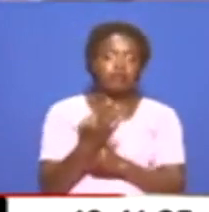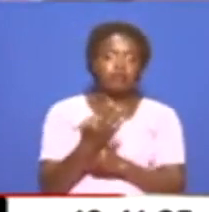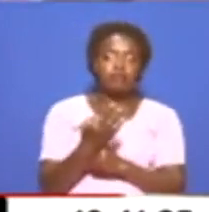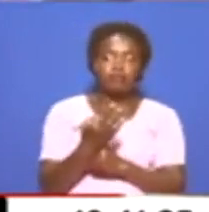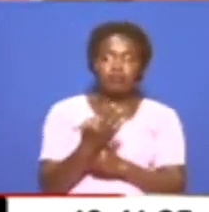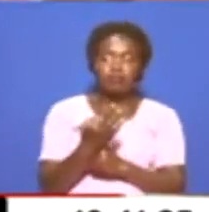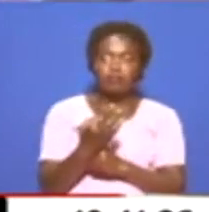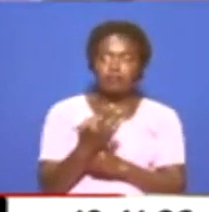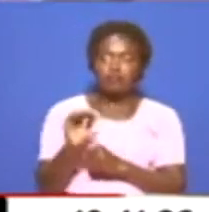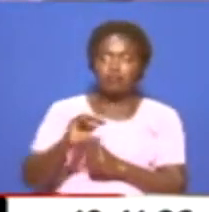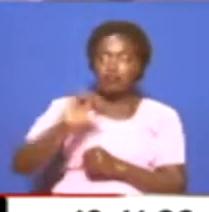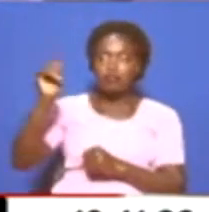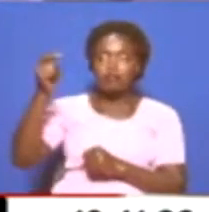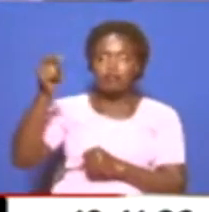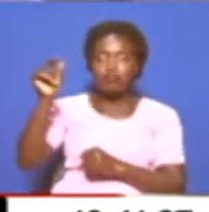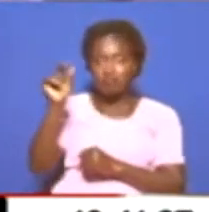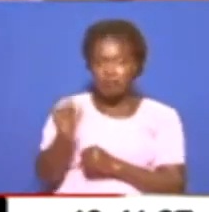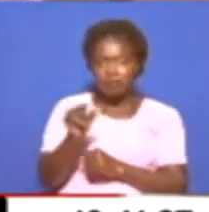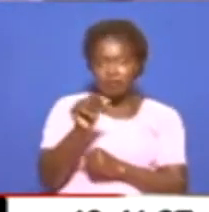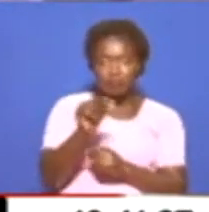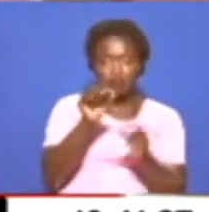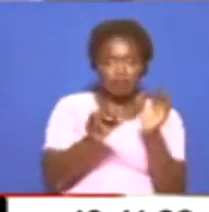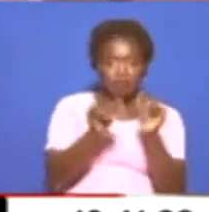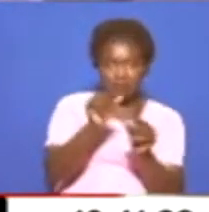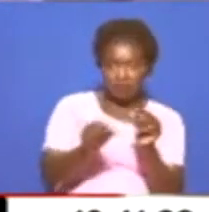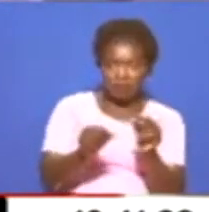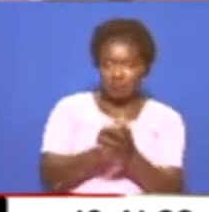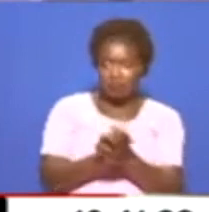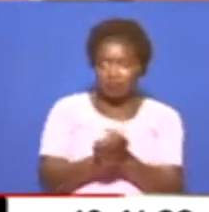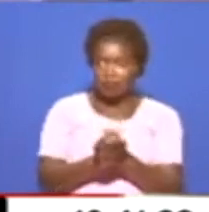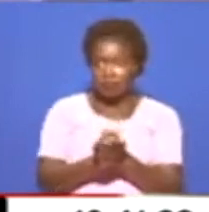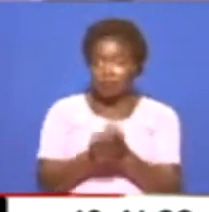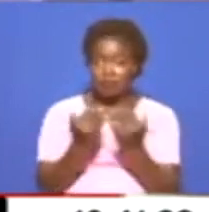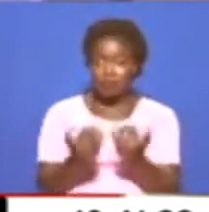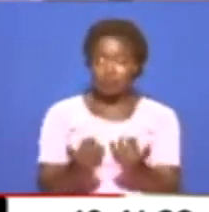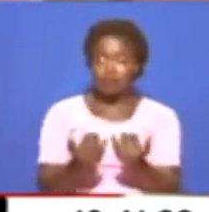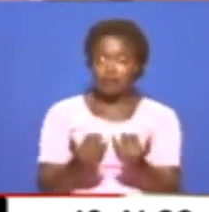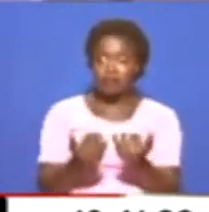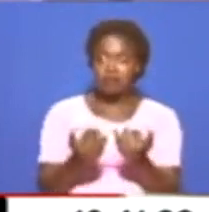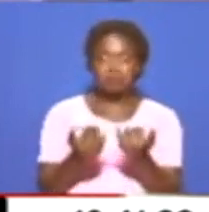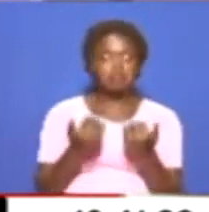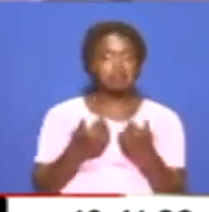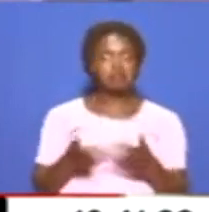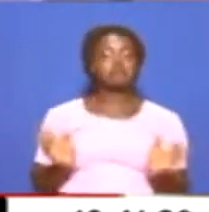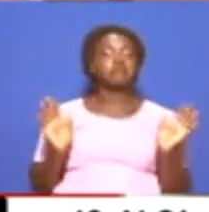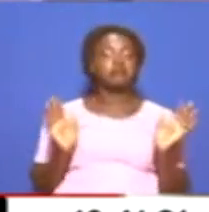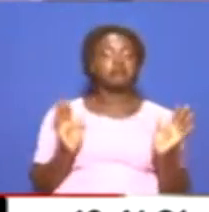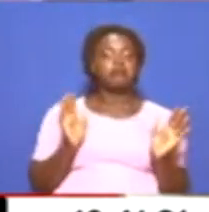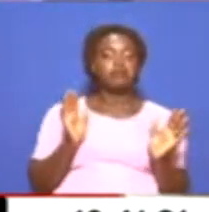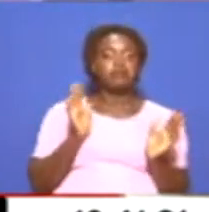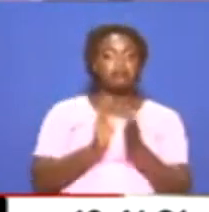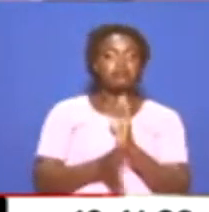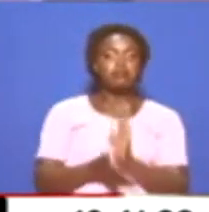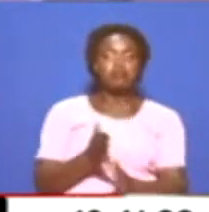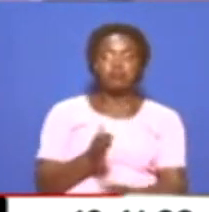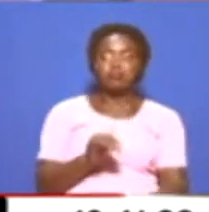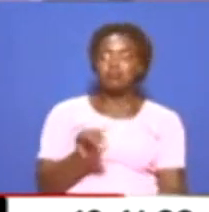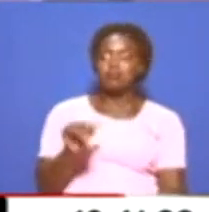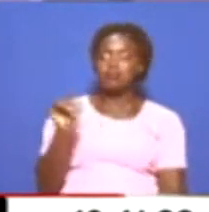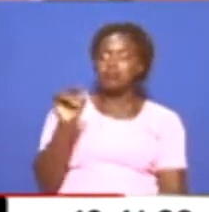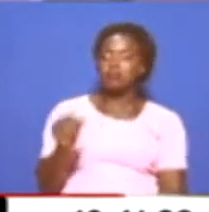was a Mount Kenya candidate in each of those elections. Right now, we don't have one. So those people from that